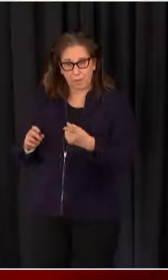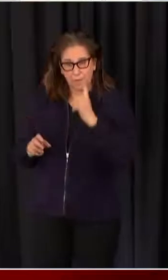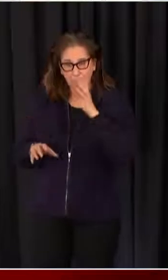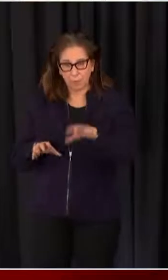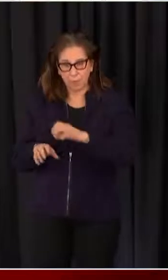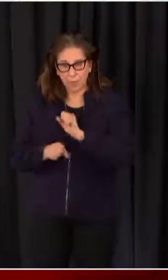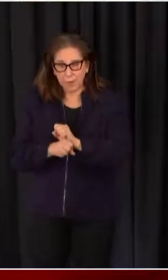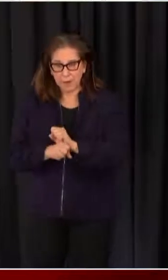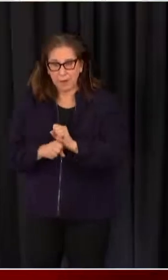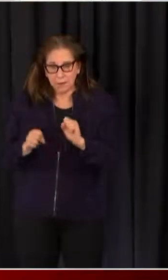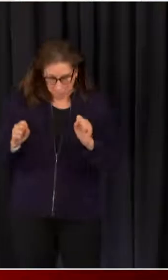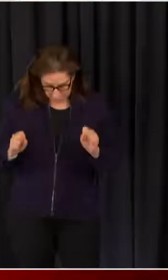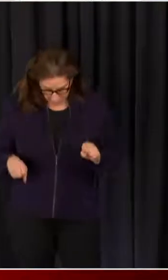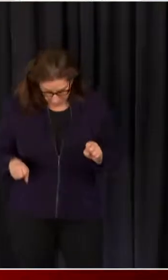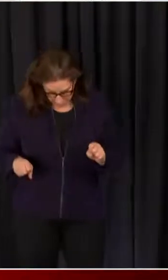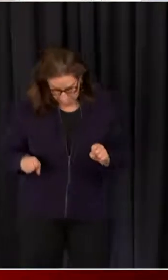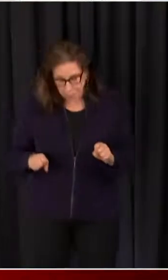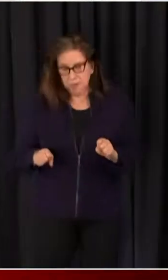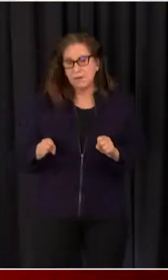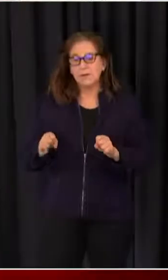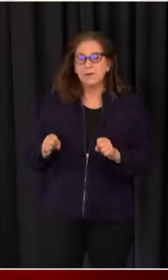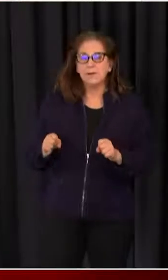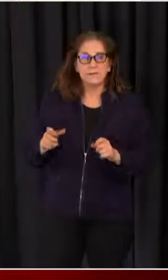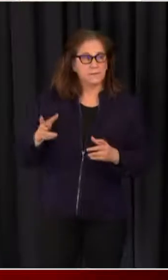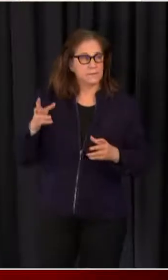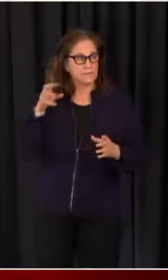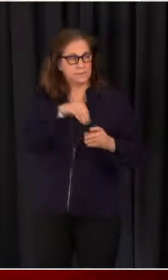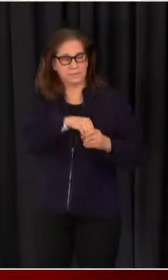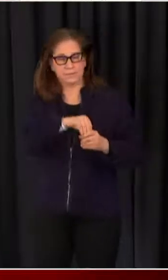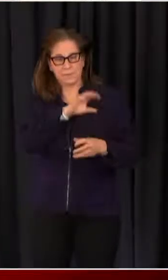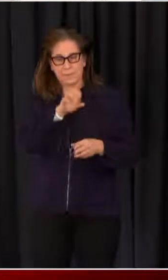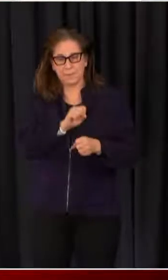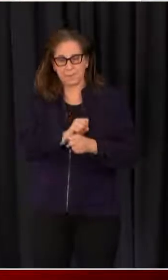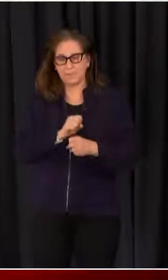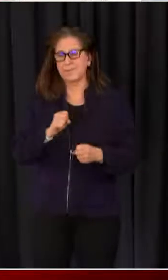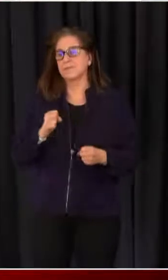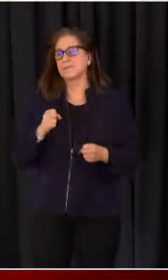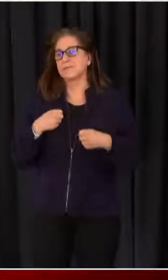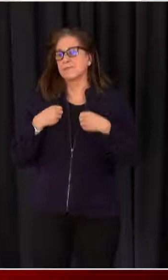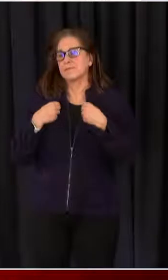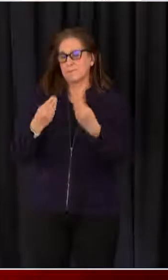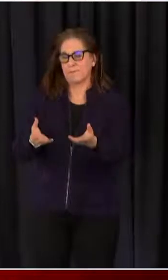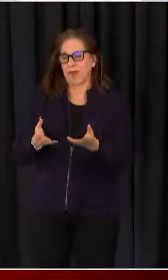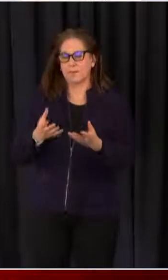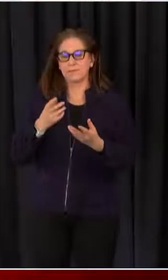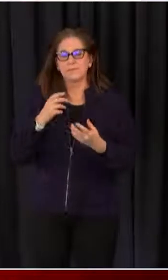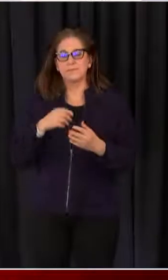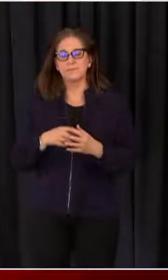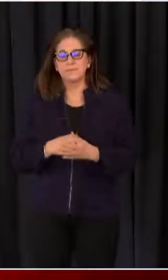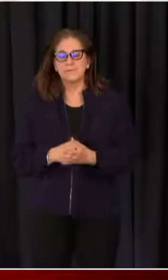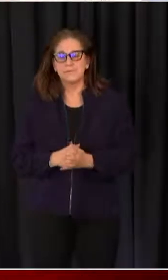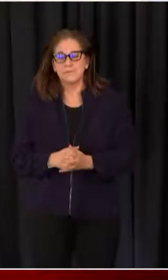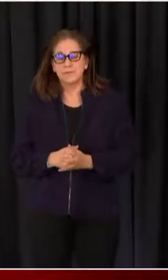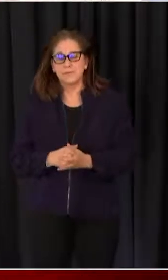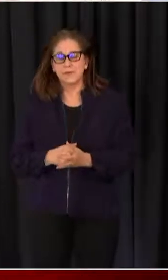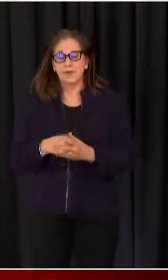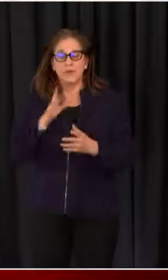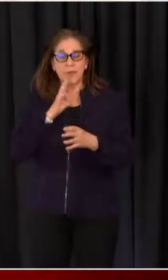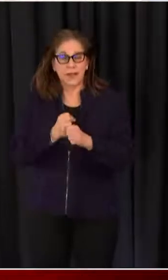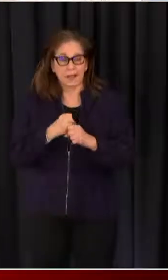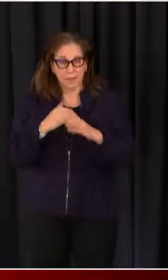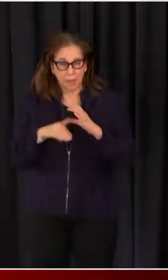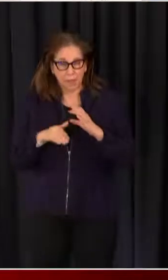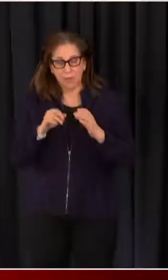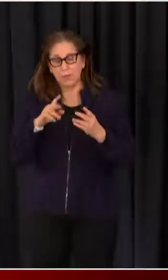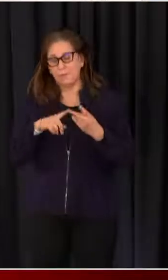working on making sure that we have accessibility built into the solution, so whether or not you'll get an email, phone, or